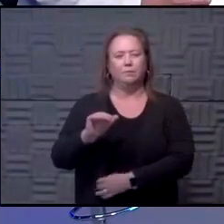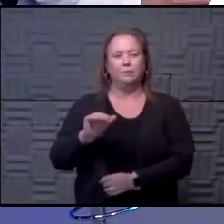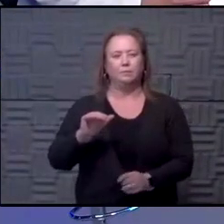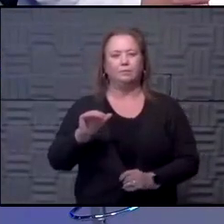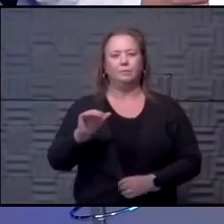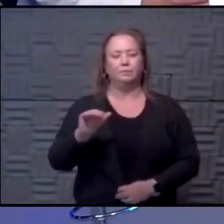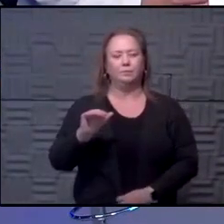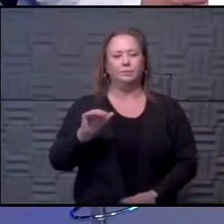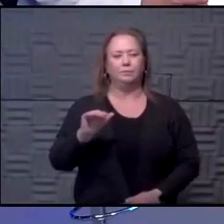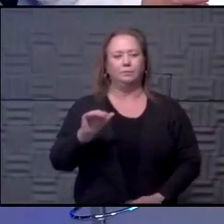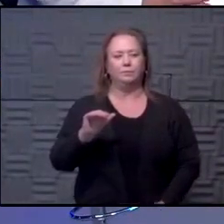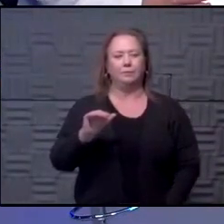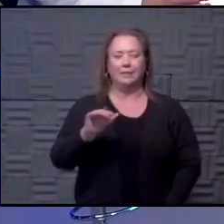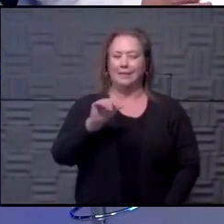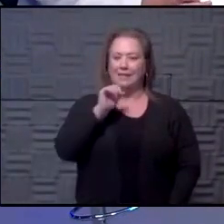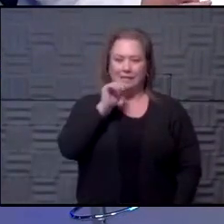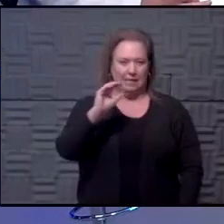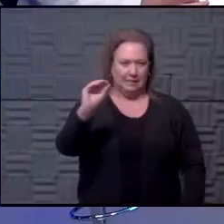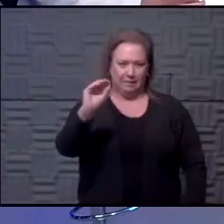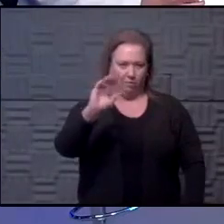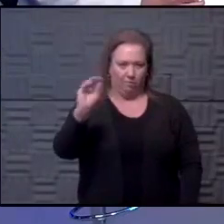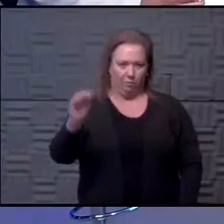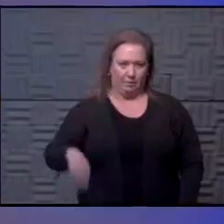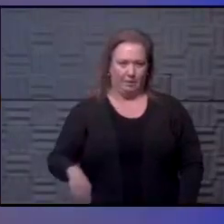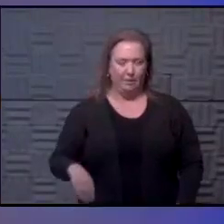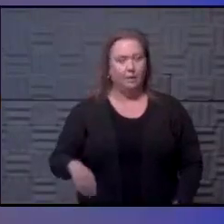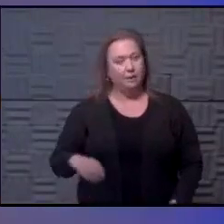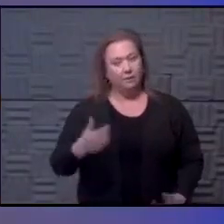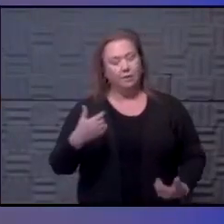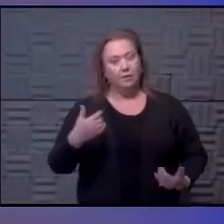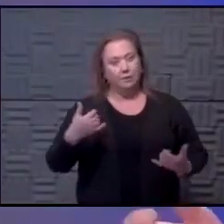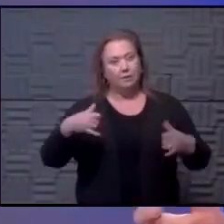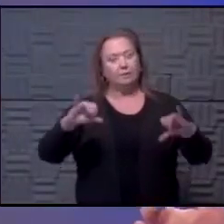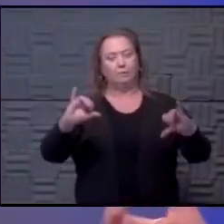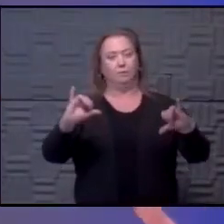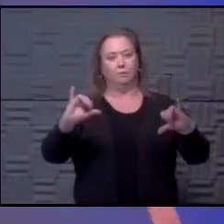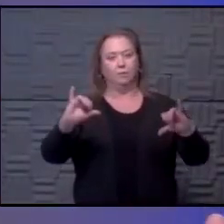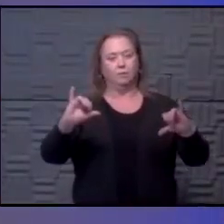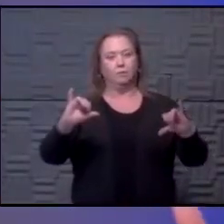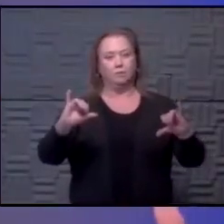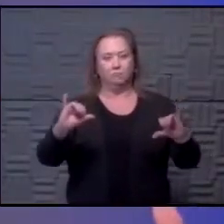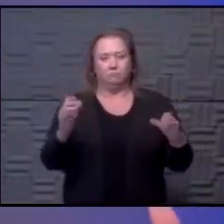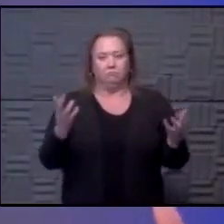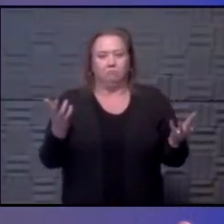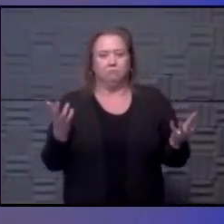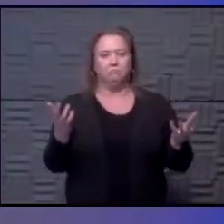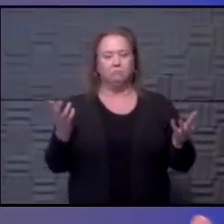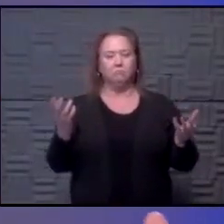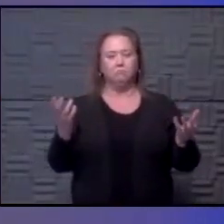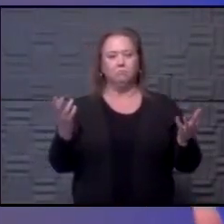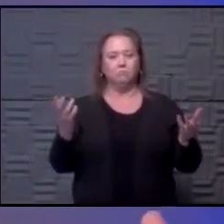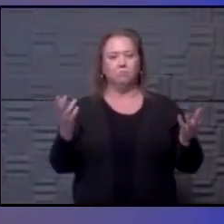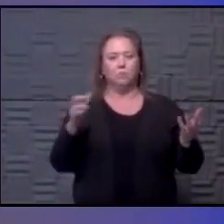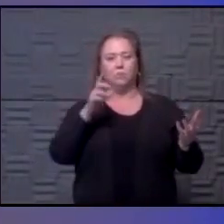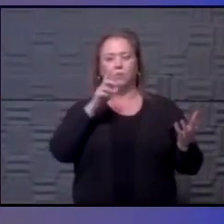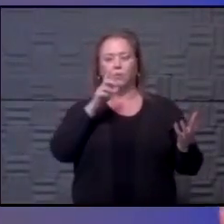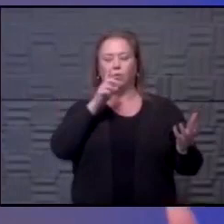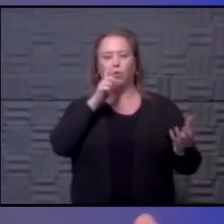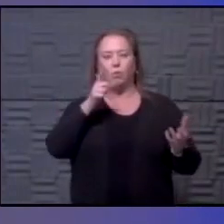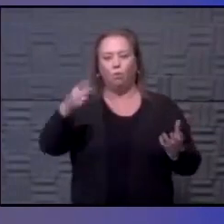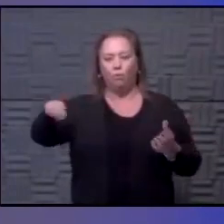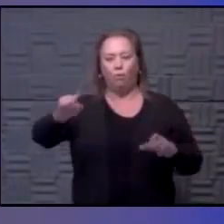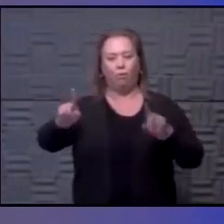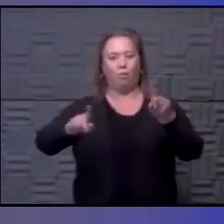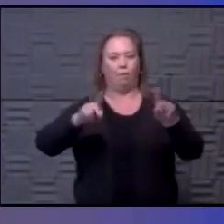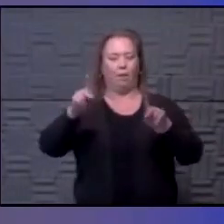that. But it's not 0. But it isn't 0, and I think it really still takes into account, like, what are the, who are these folks? Are